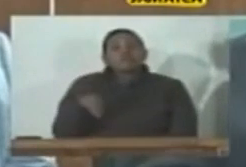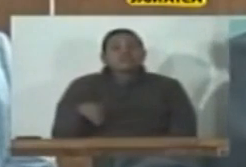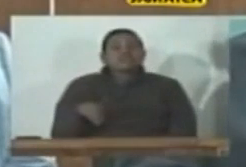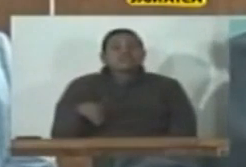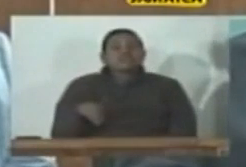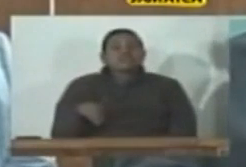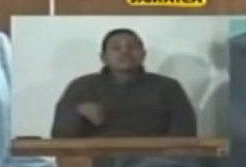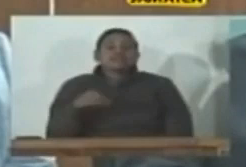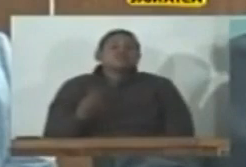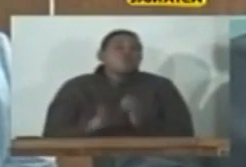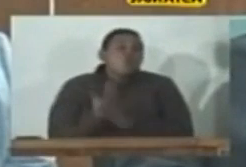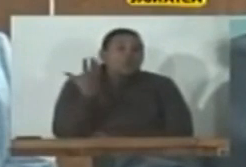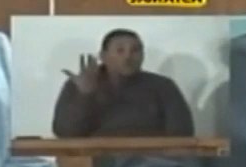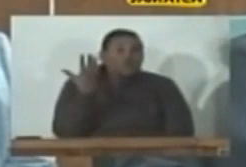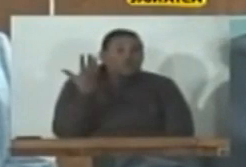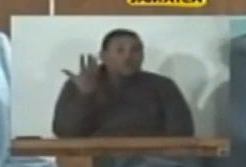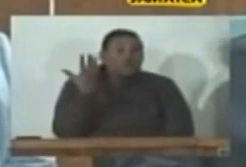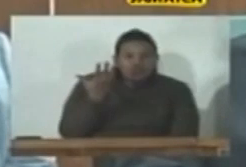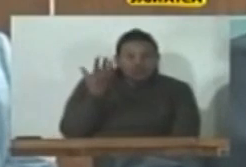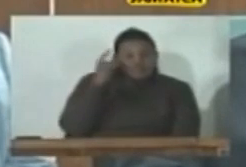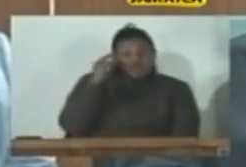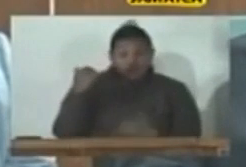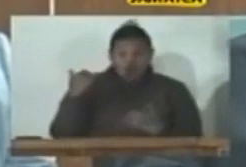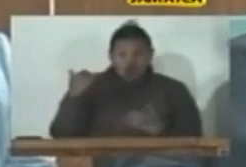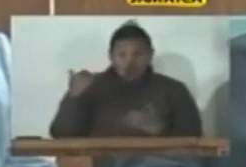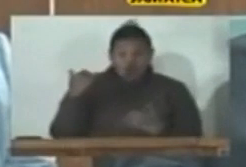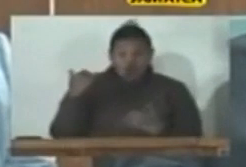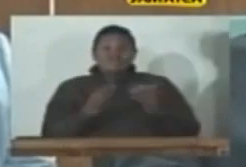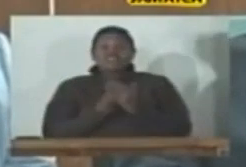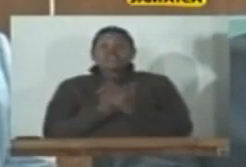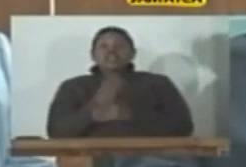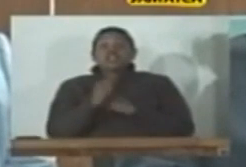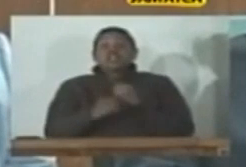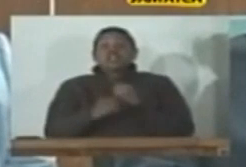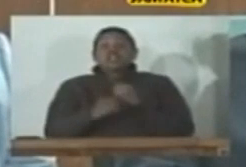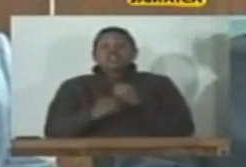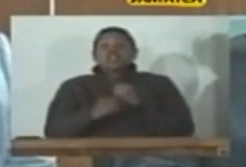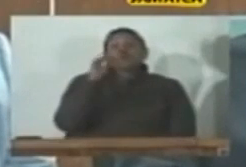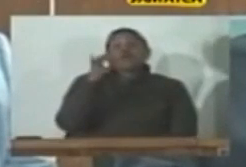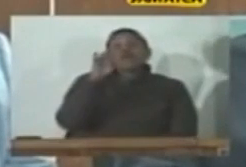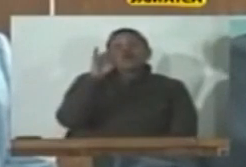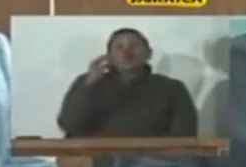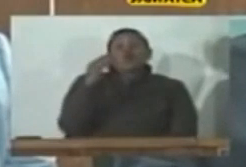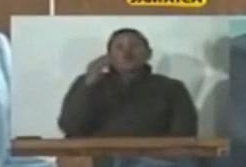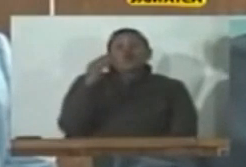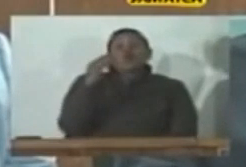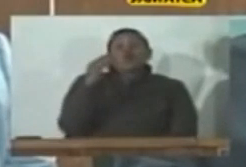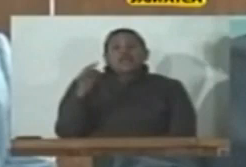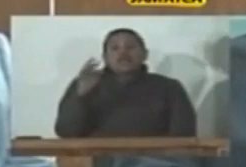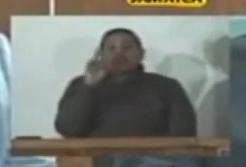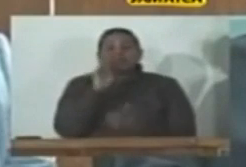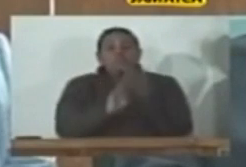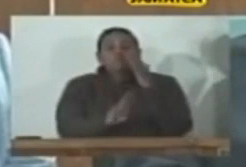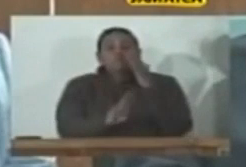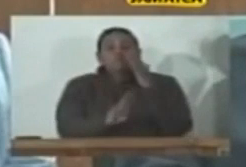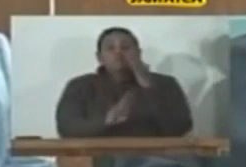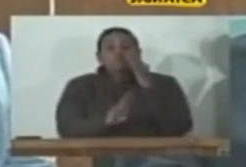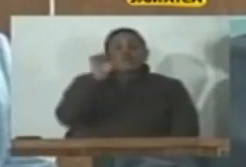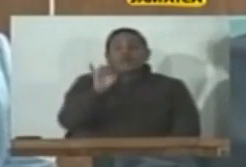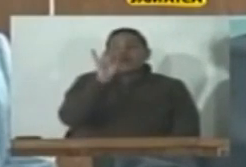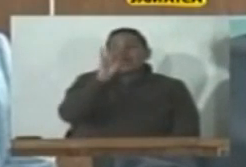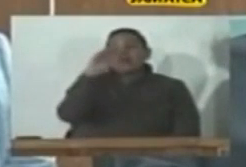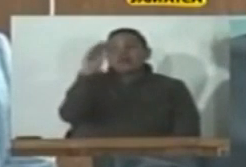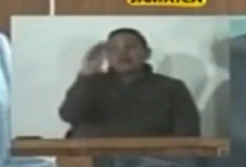ending, 2018-19, the projection is 1.8% fiscal GDP, real GDP